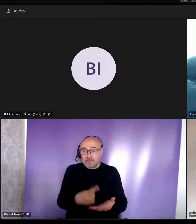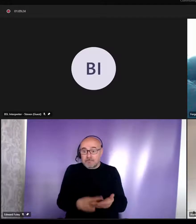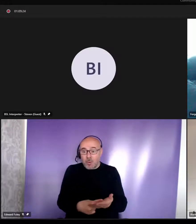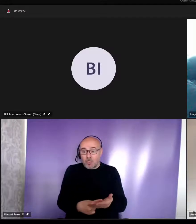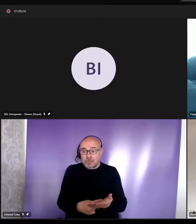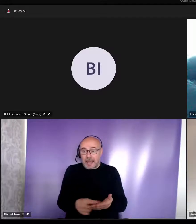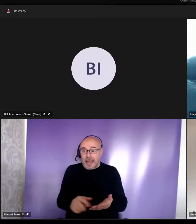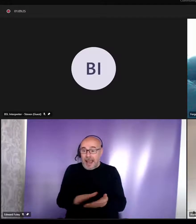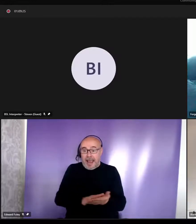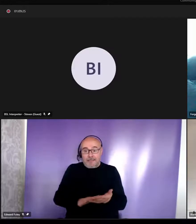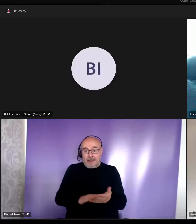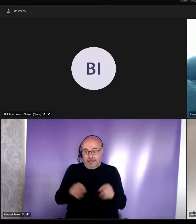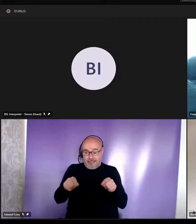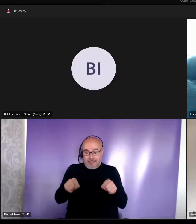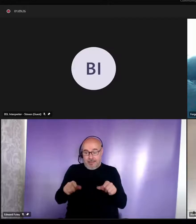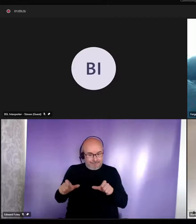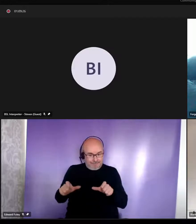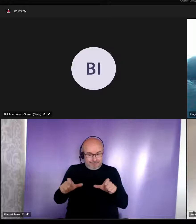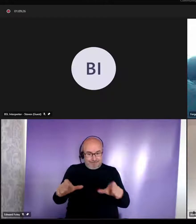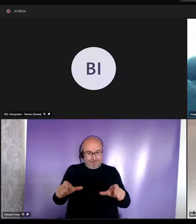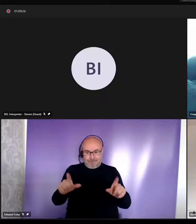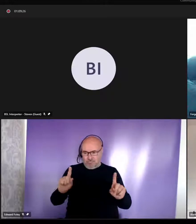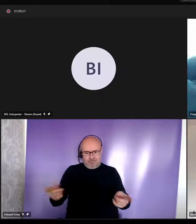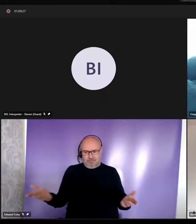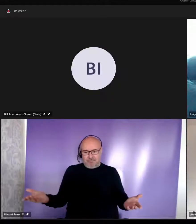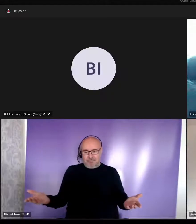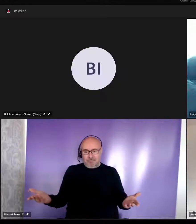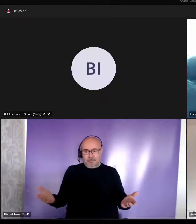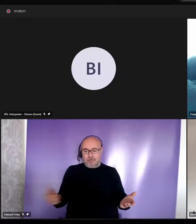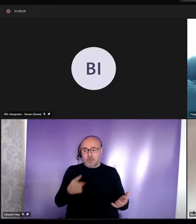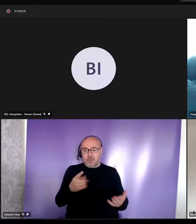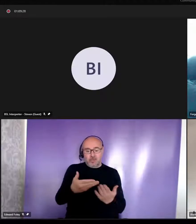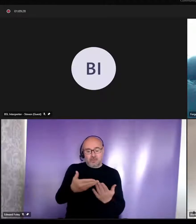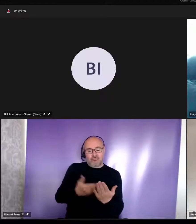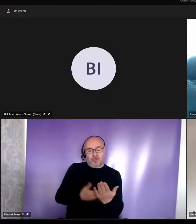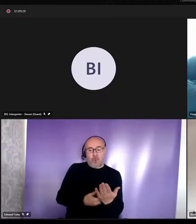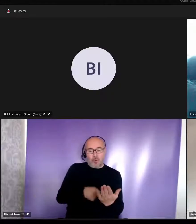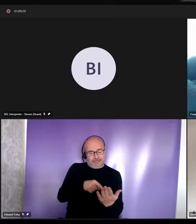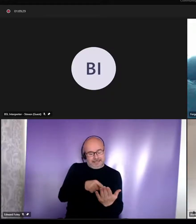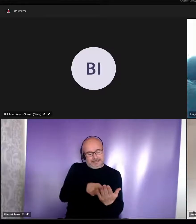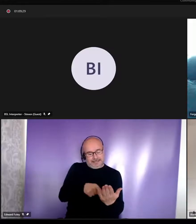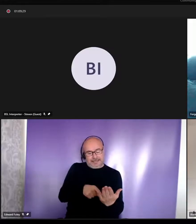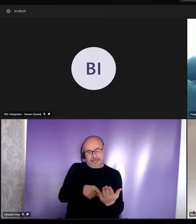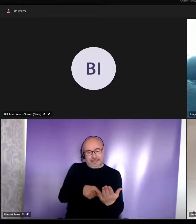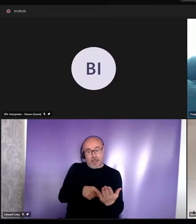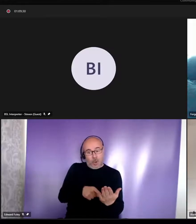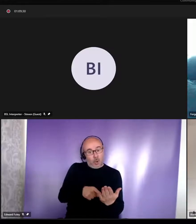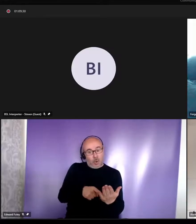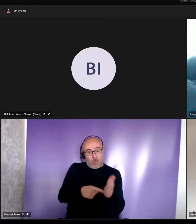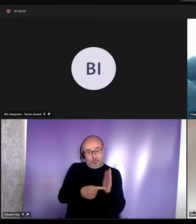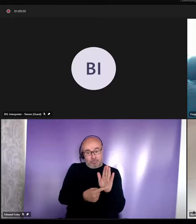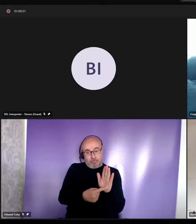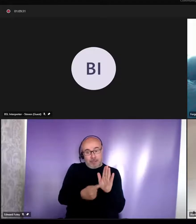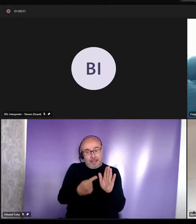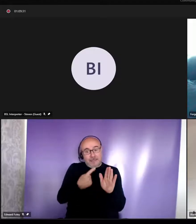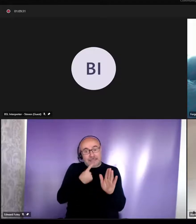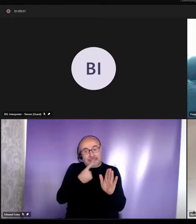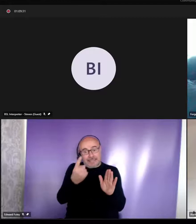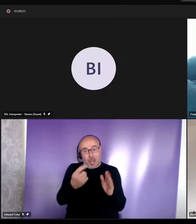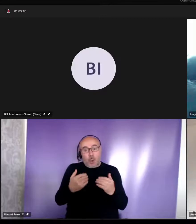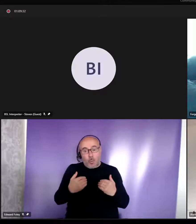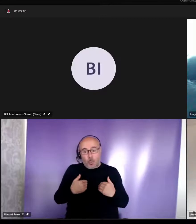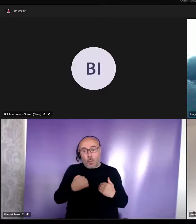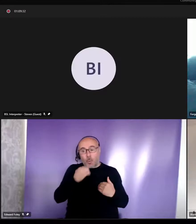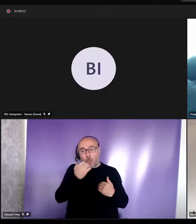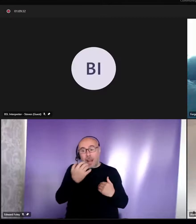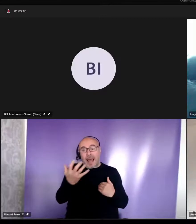were before. And certainly within the report, Chair, we've highlighted that we will be coming back with a report